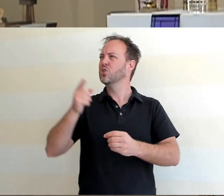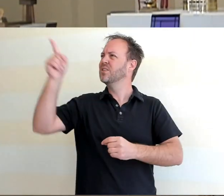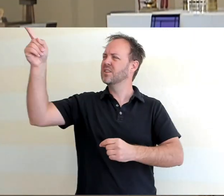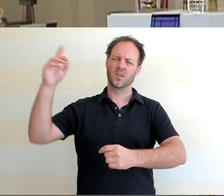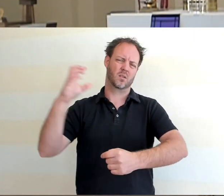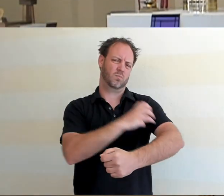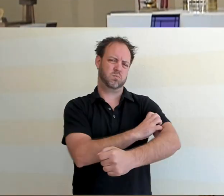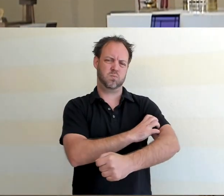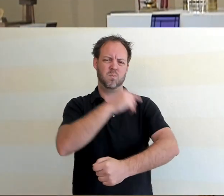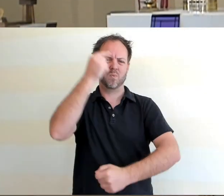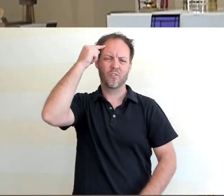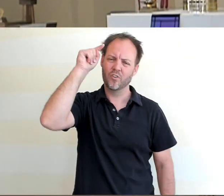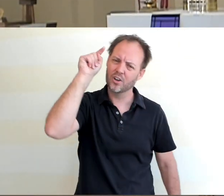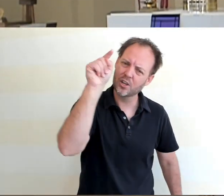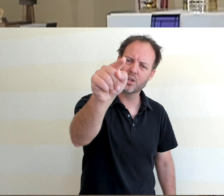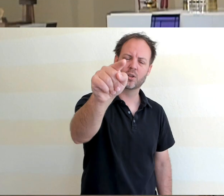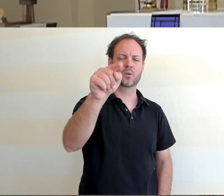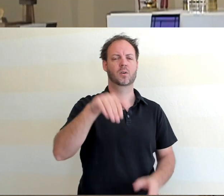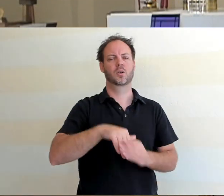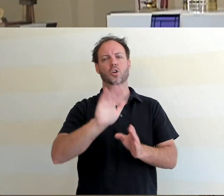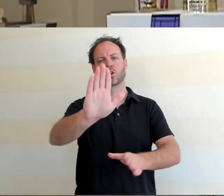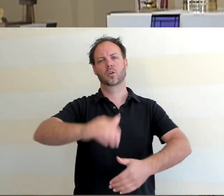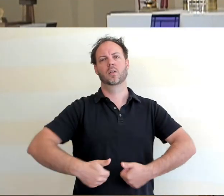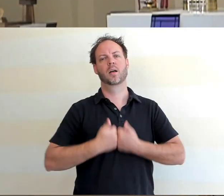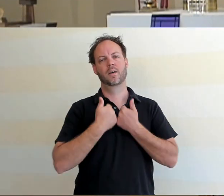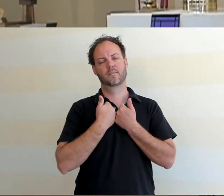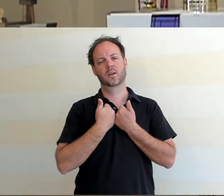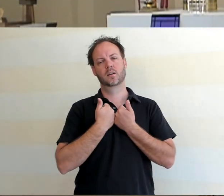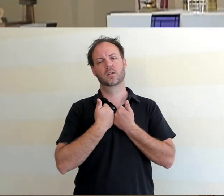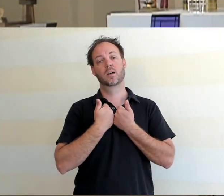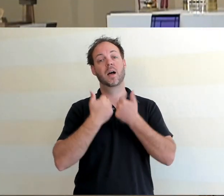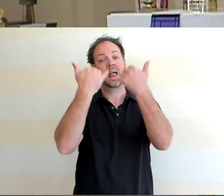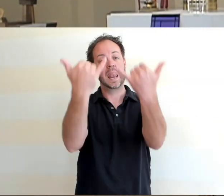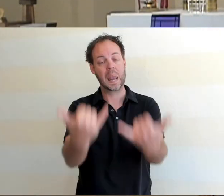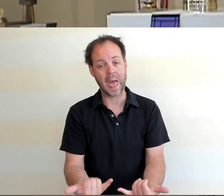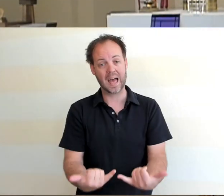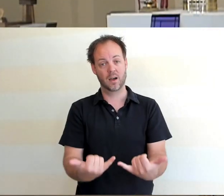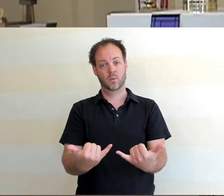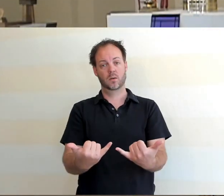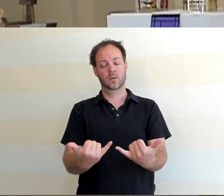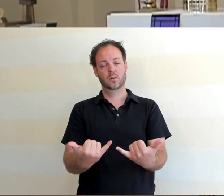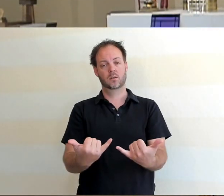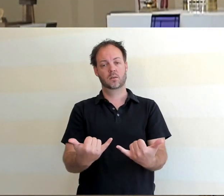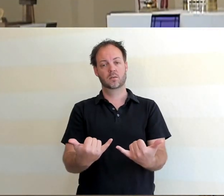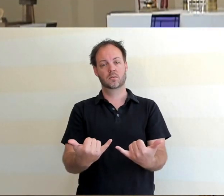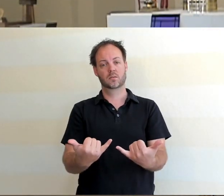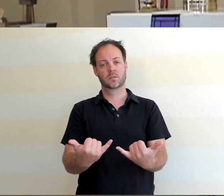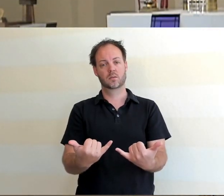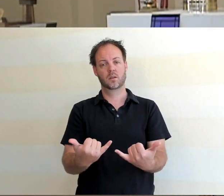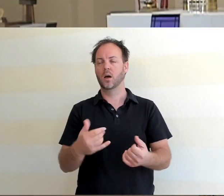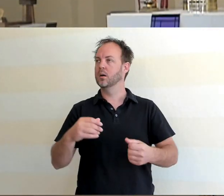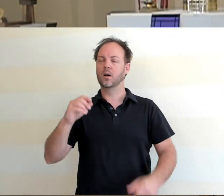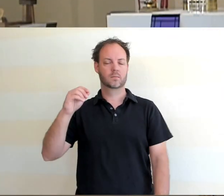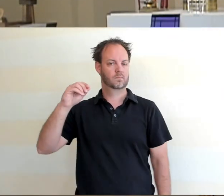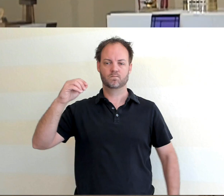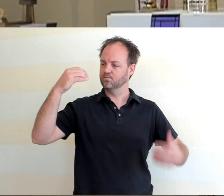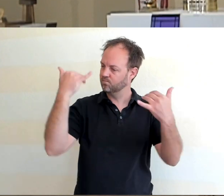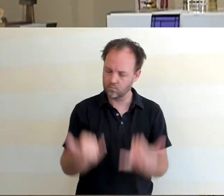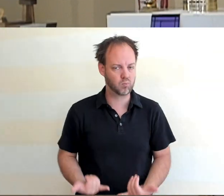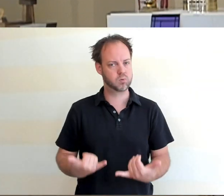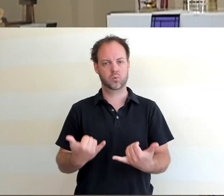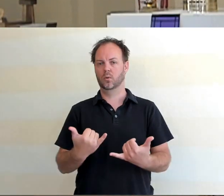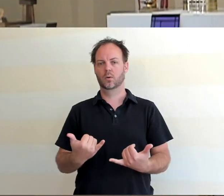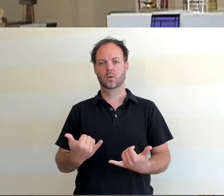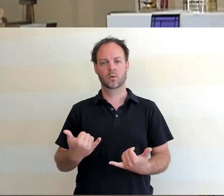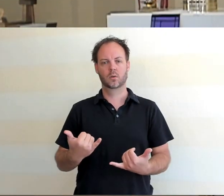power on your behalf in your life. Now is certainly a time